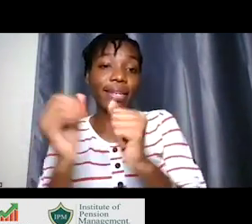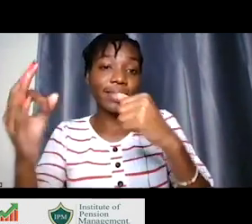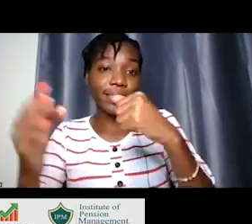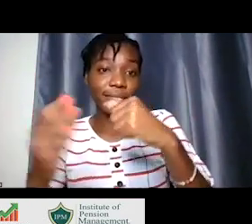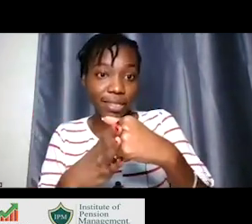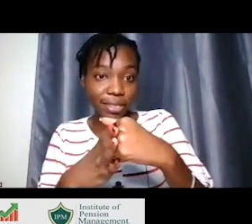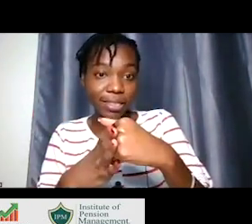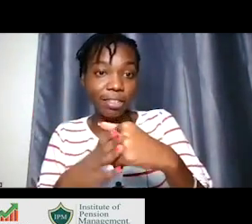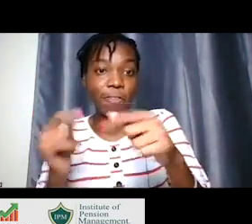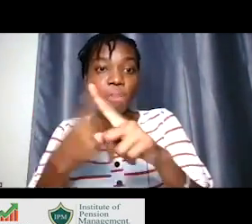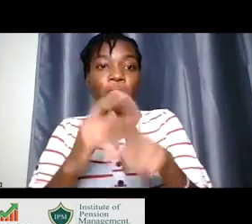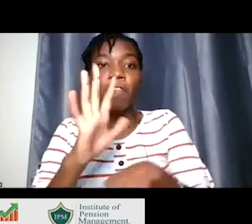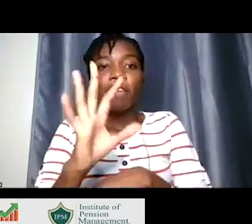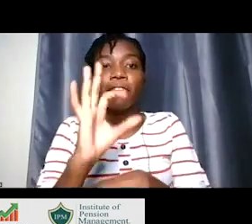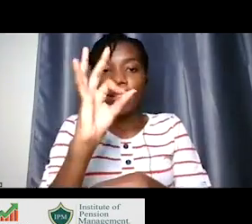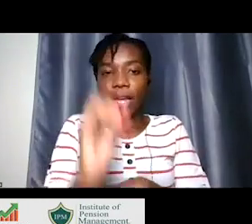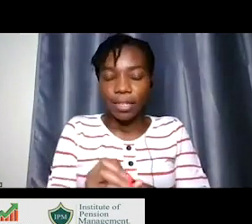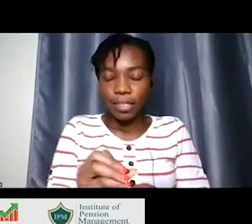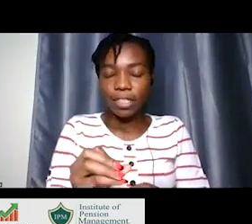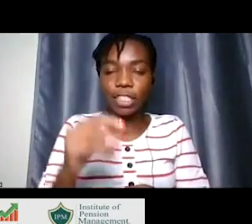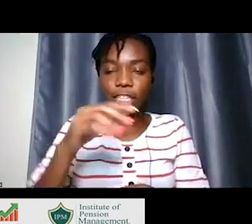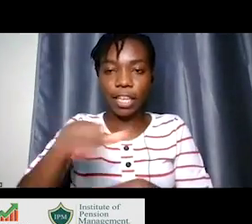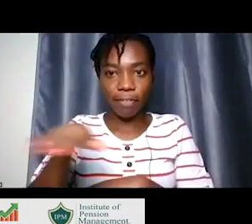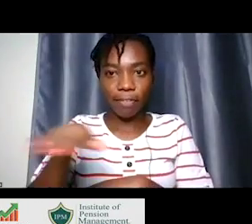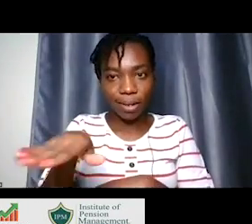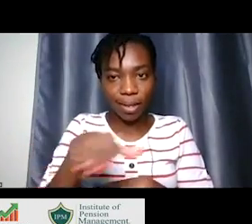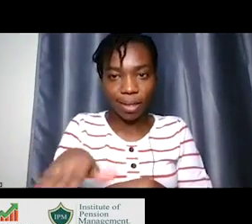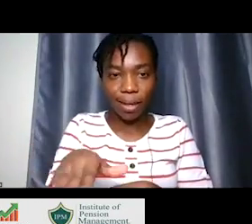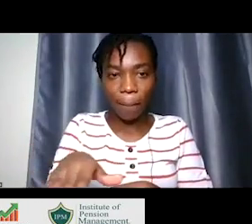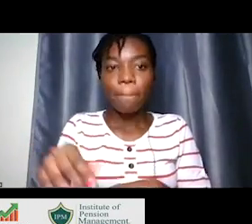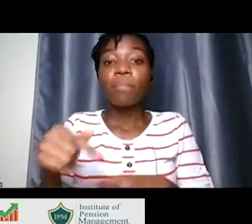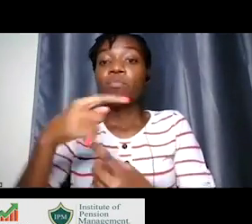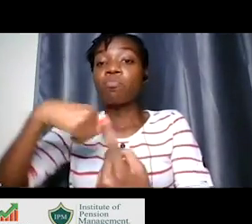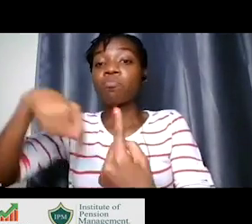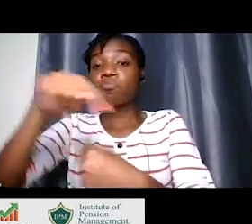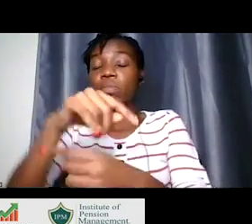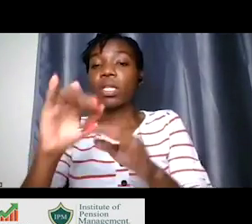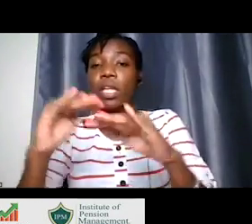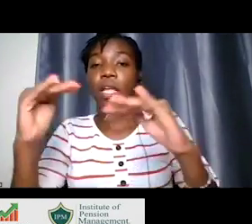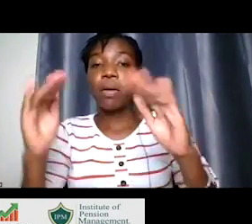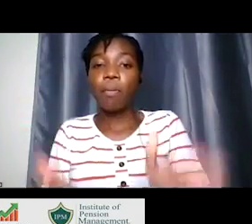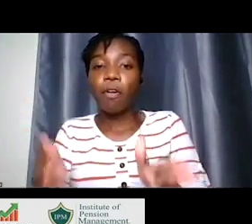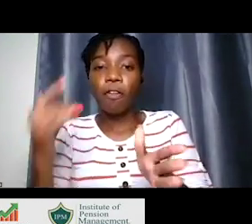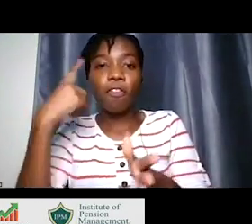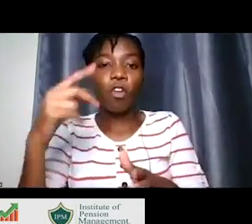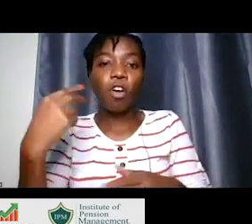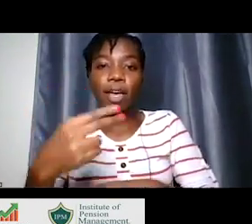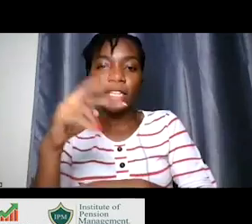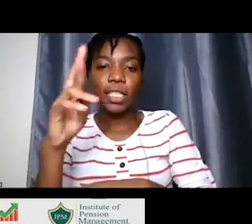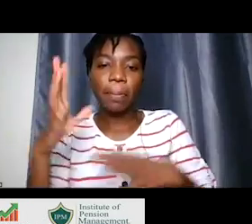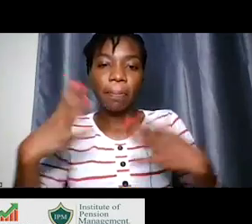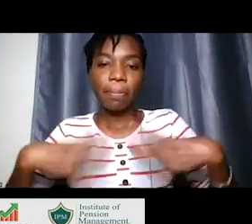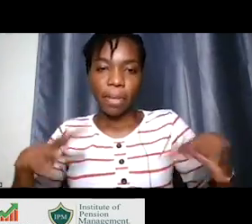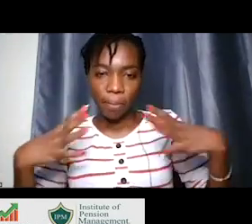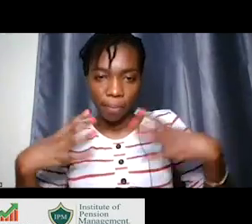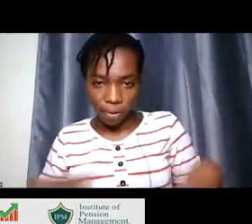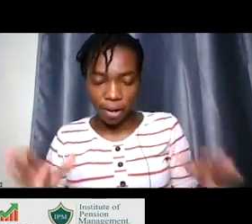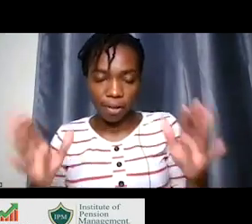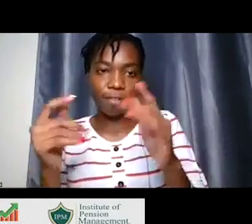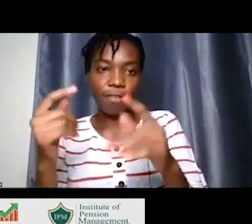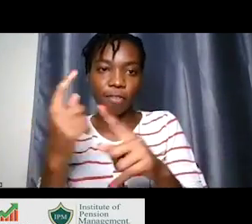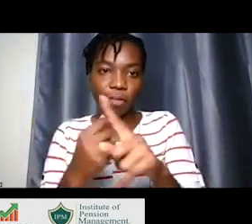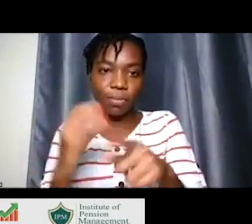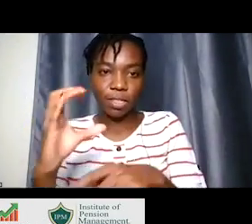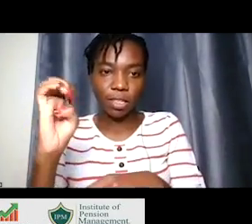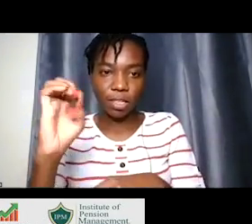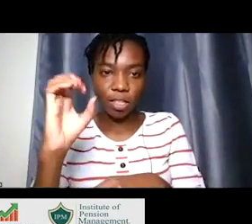5:30 p.m. at Radisson Blu. This is a roundtable for HR professionals and CEOs. It is about time that we had a conversation. What